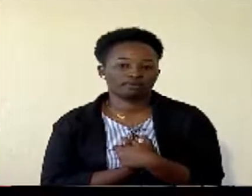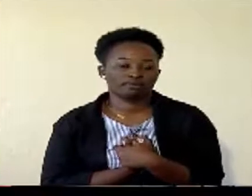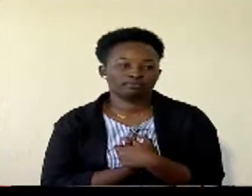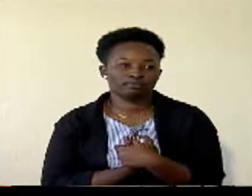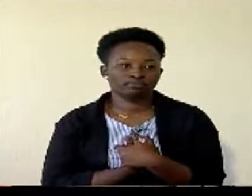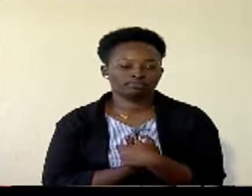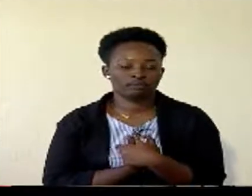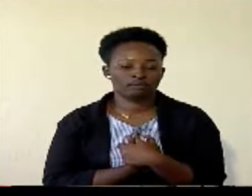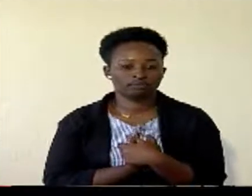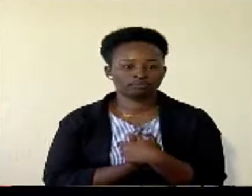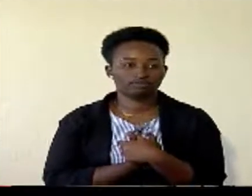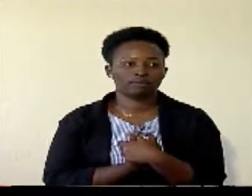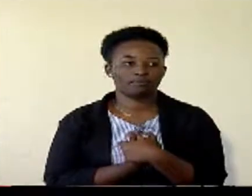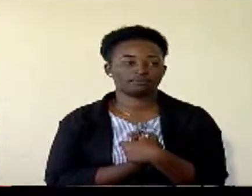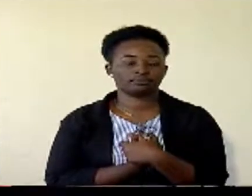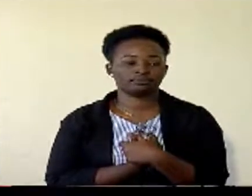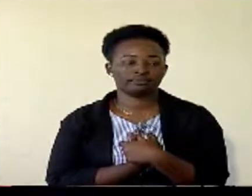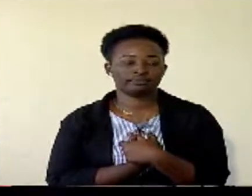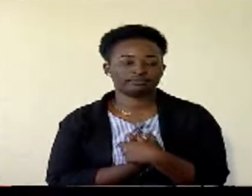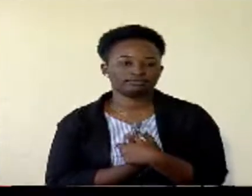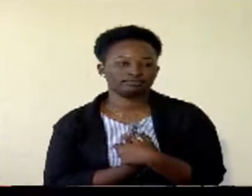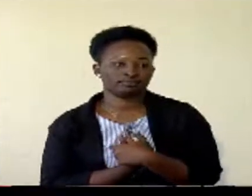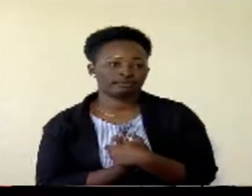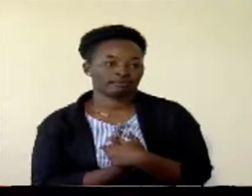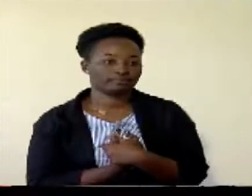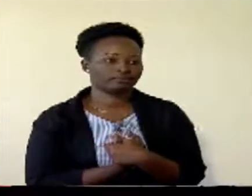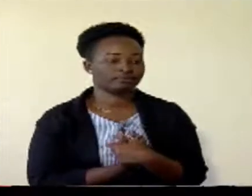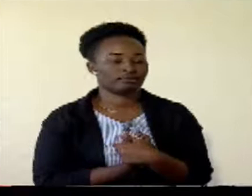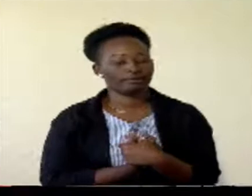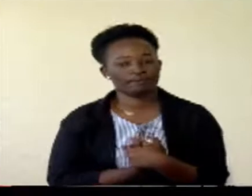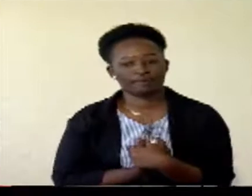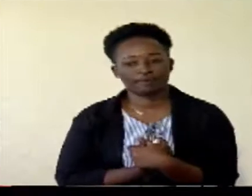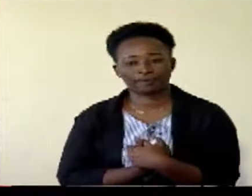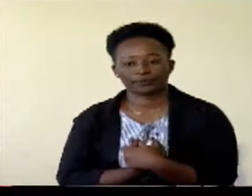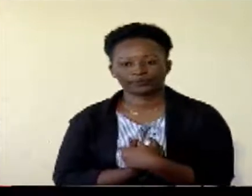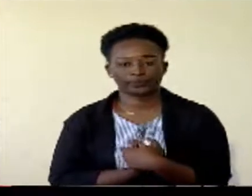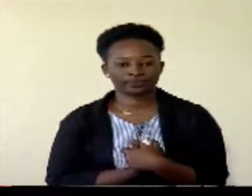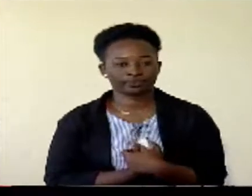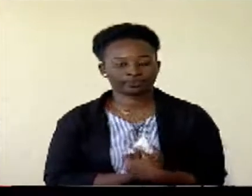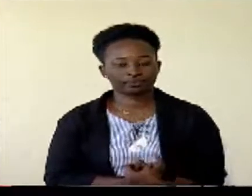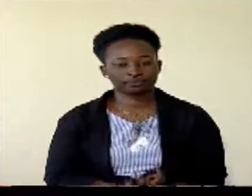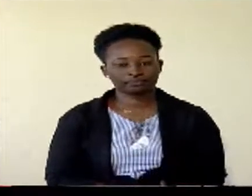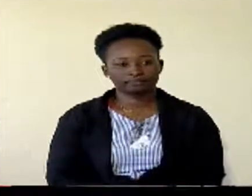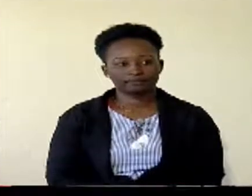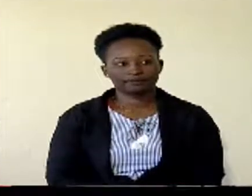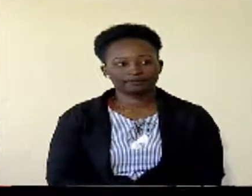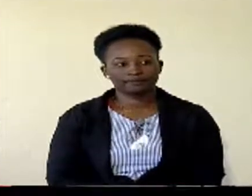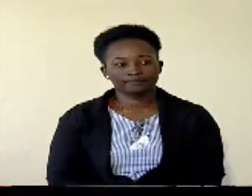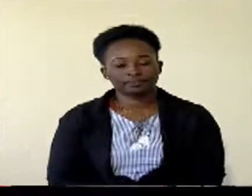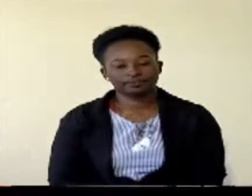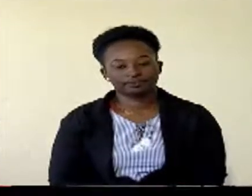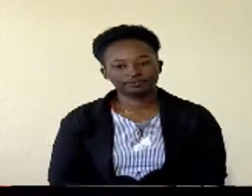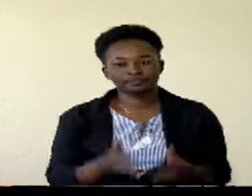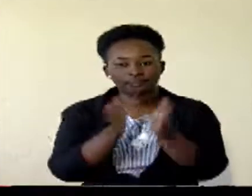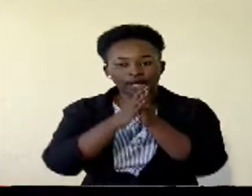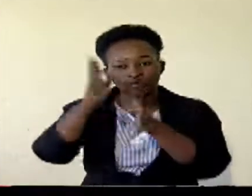of the car is 20 meters per second. And